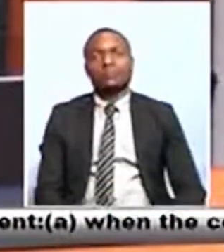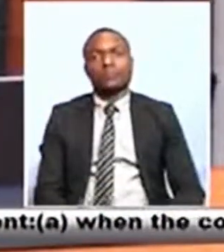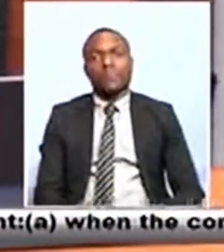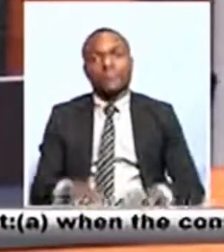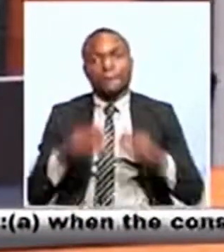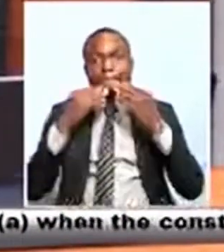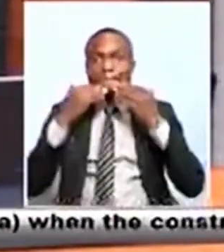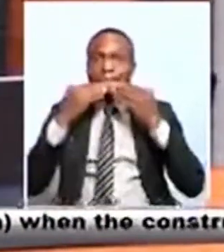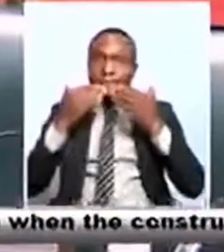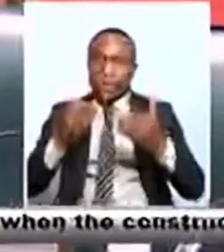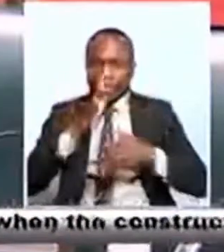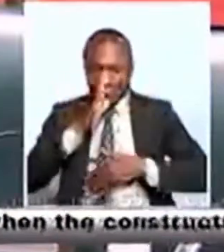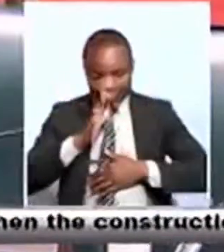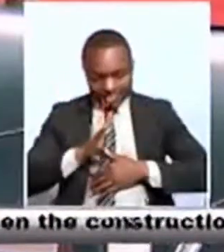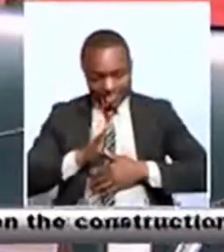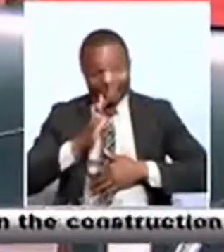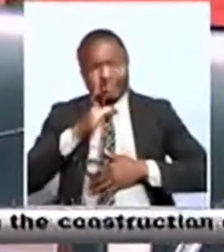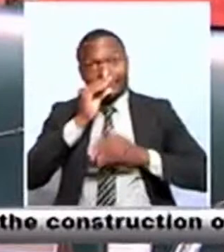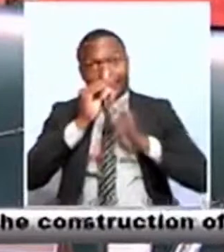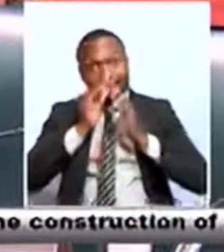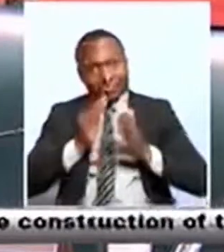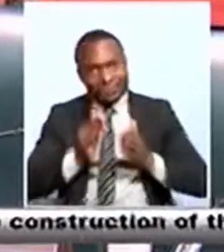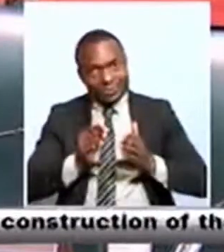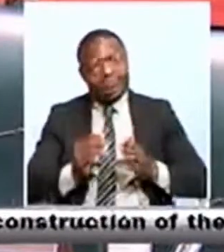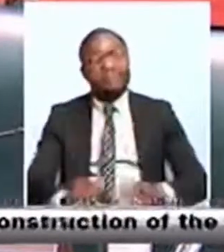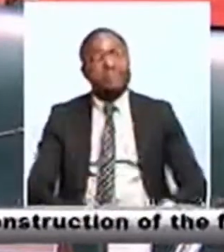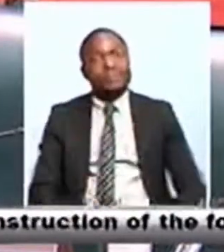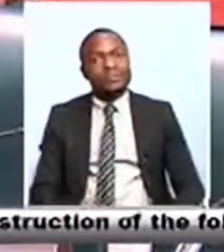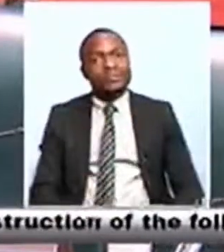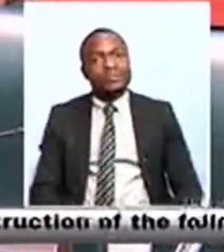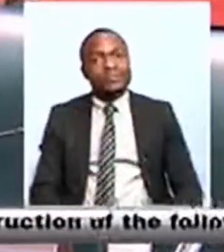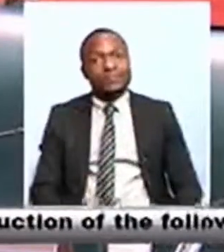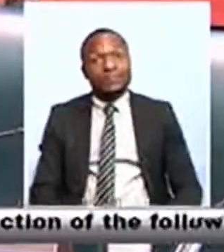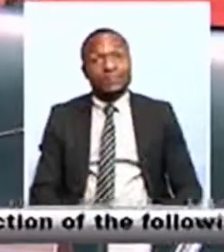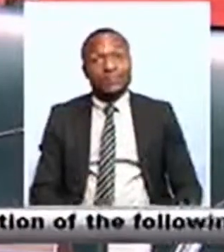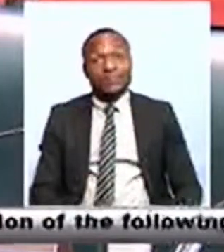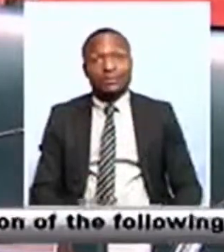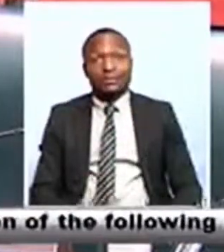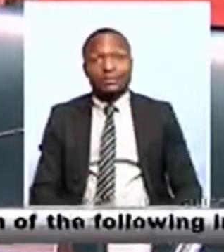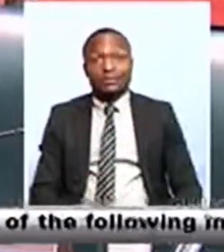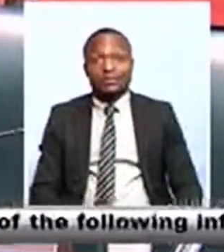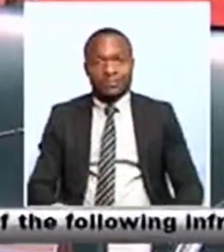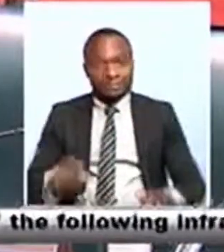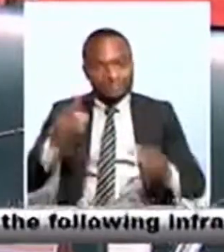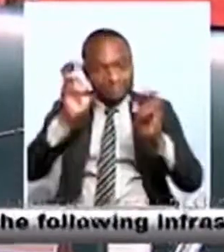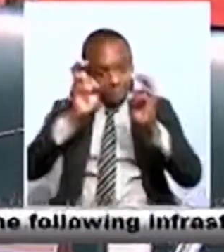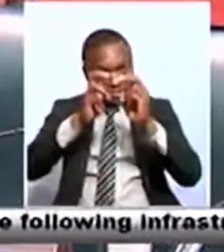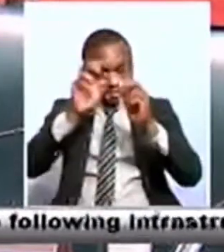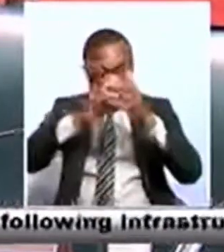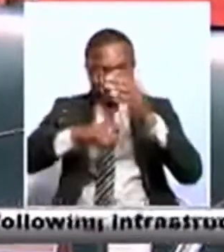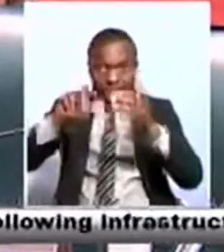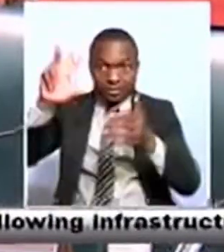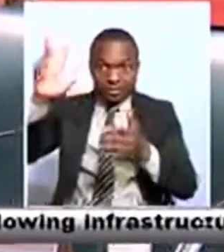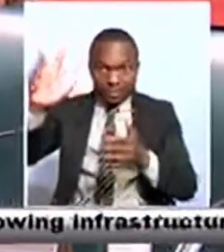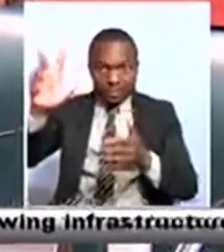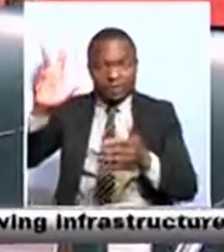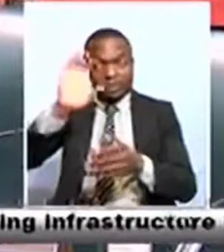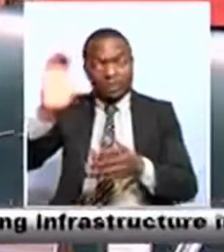Thank you, Madam Speaker. Yeah, the initial contract sum was